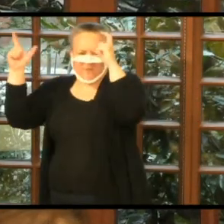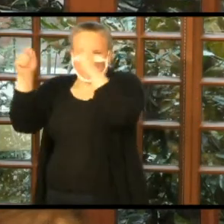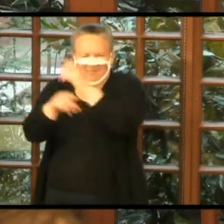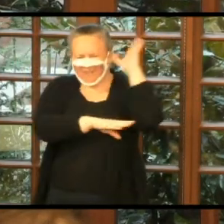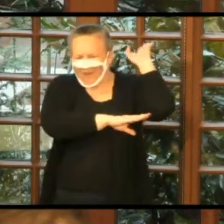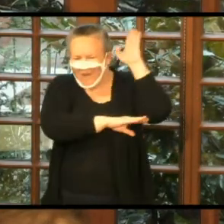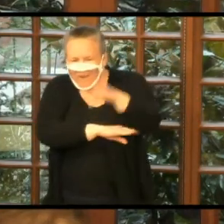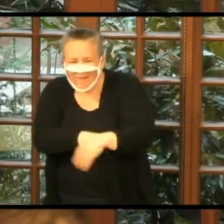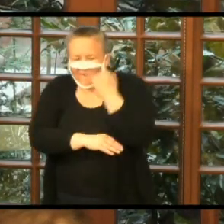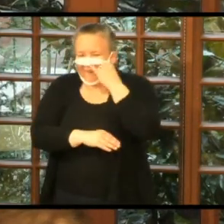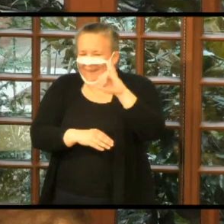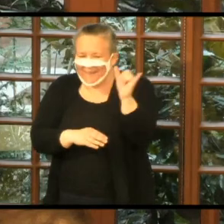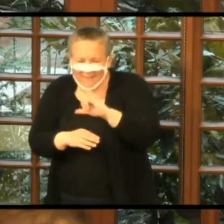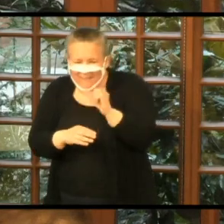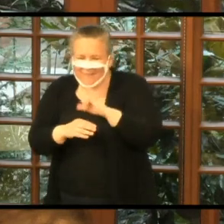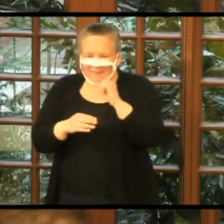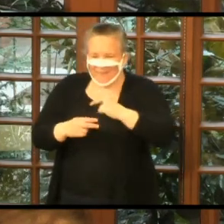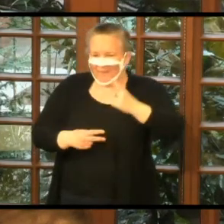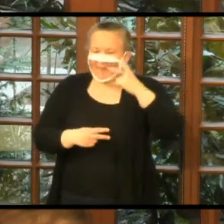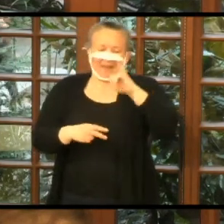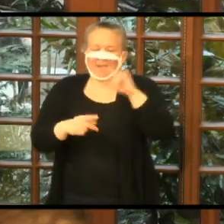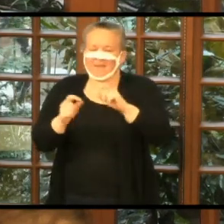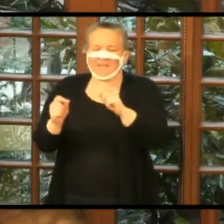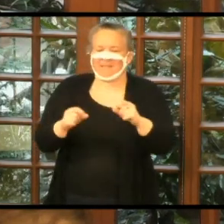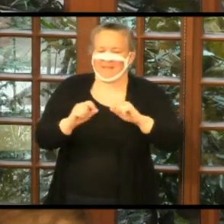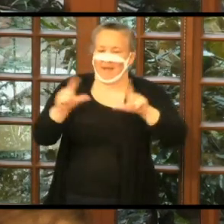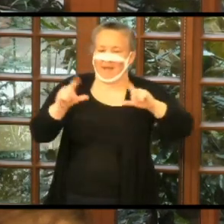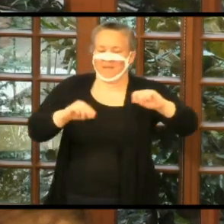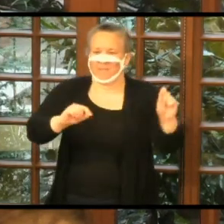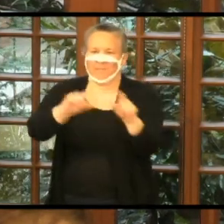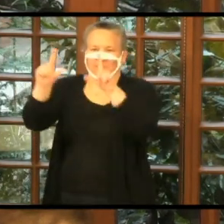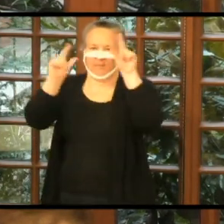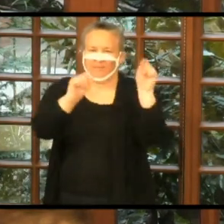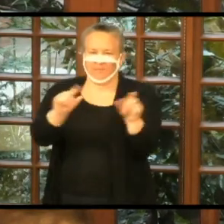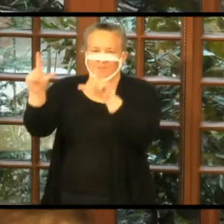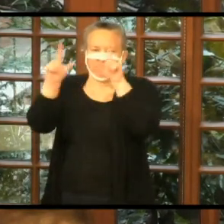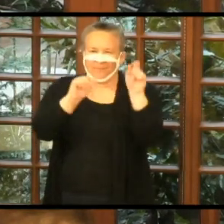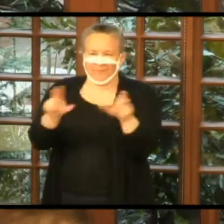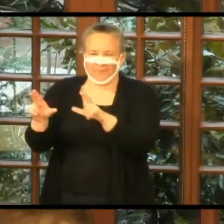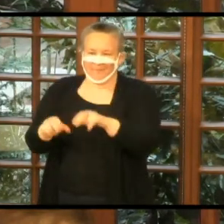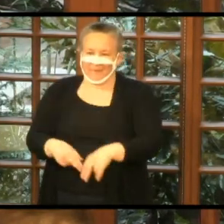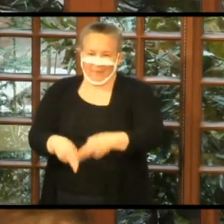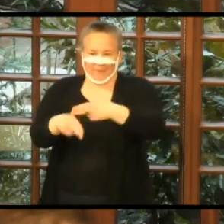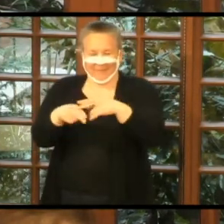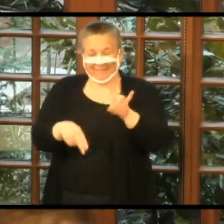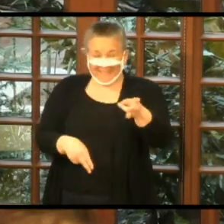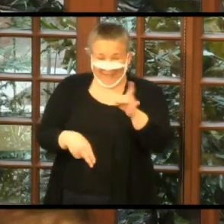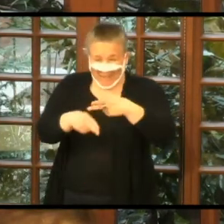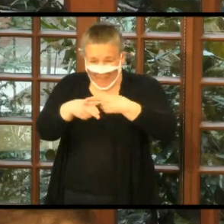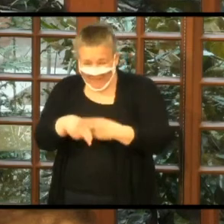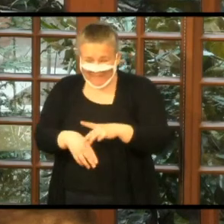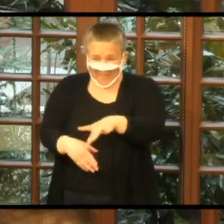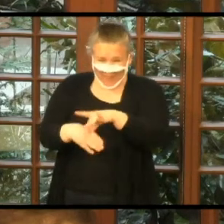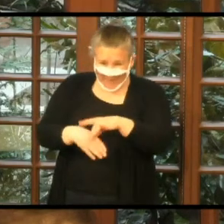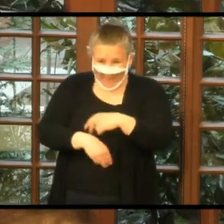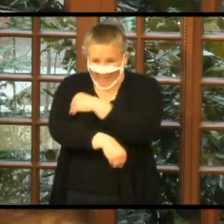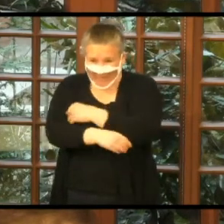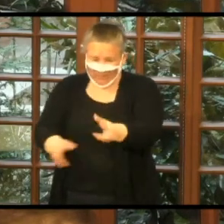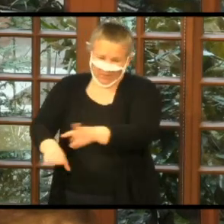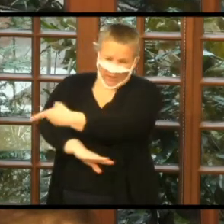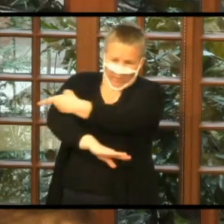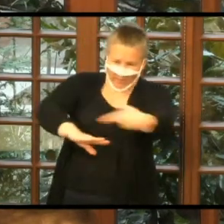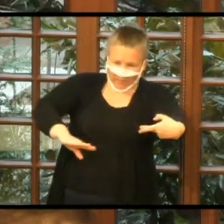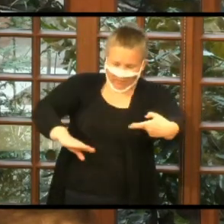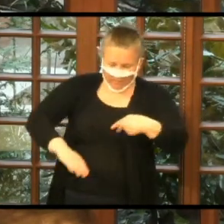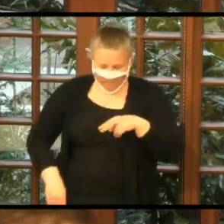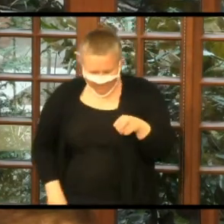him as if he's been riding the carousel of a slide projector, and now, 78 pounds of meat and muscle splayed in front of him, Probir doesn't